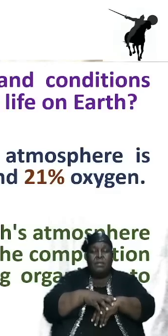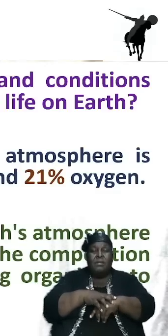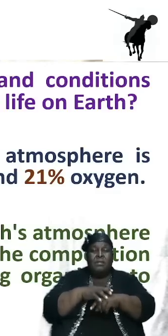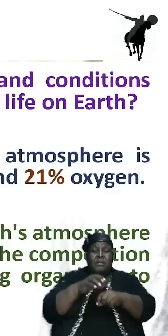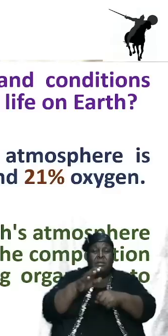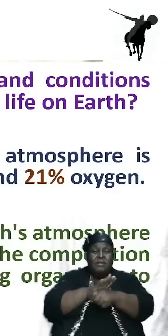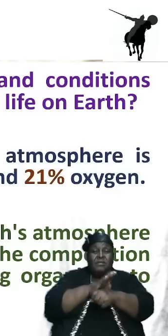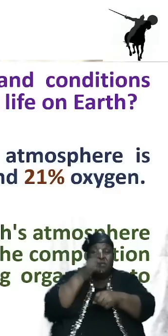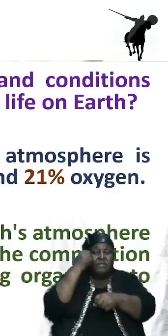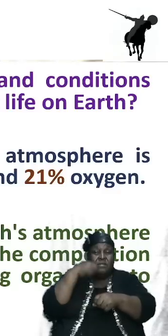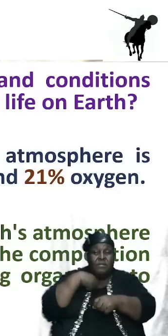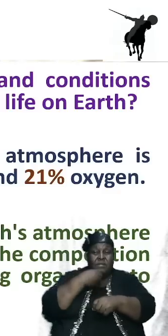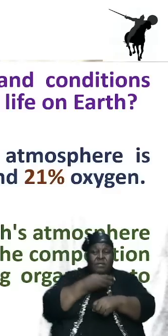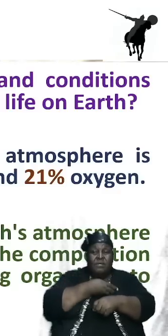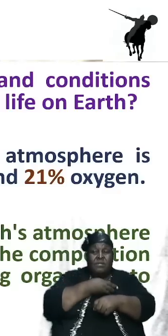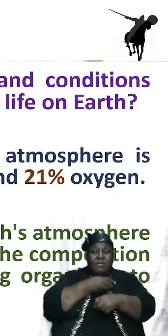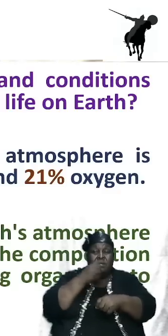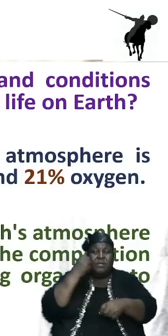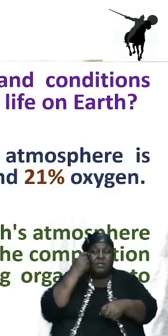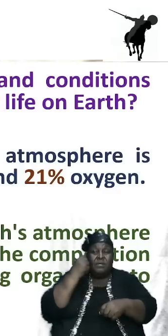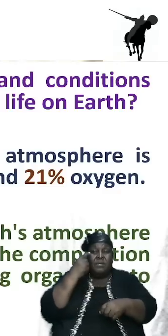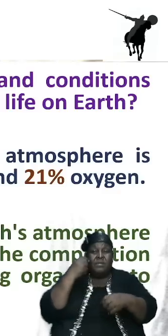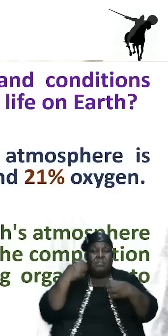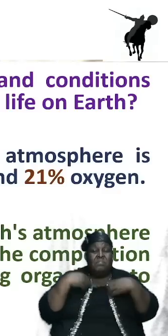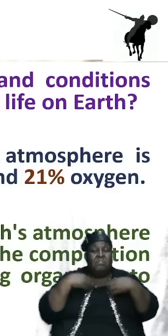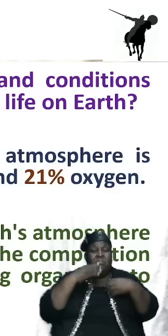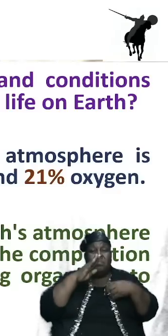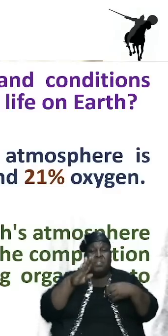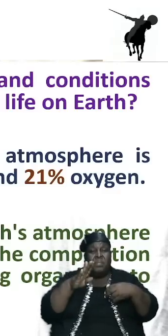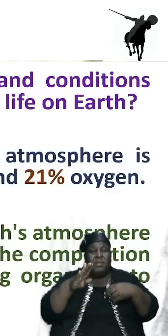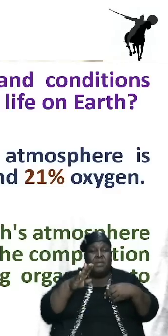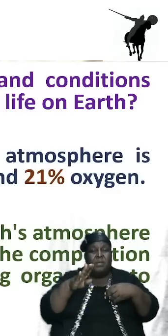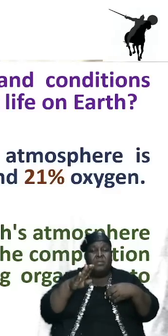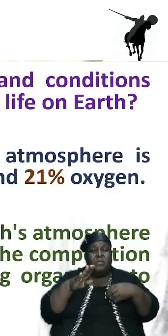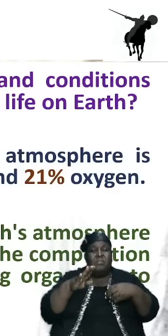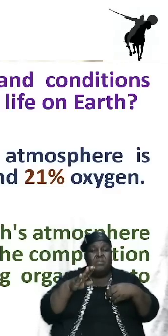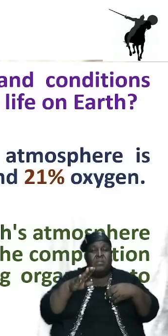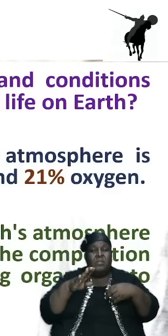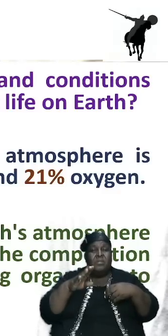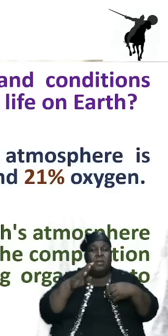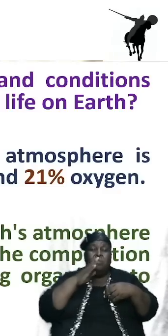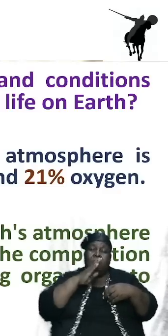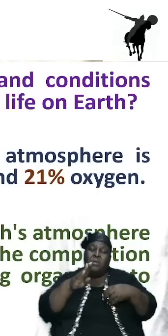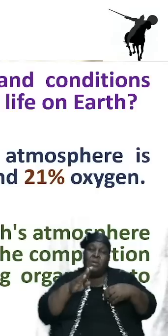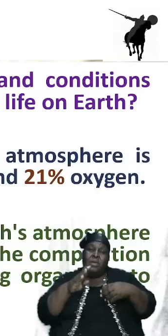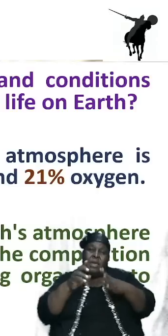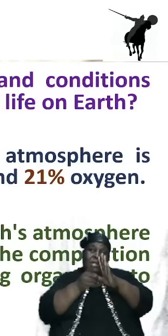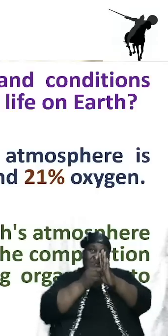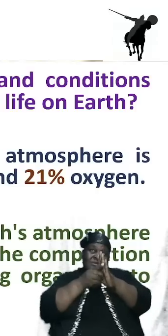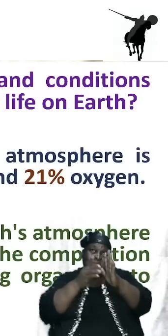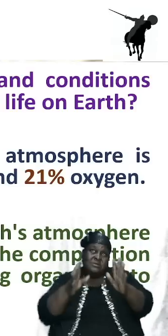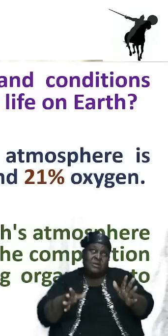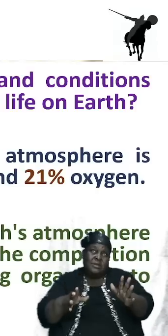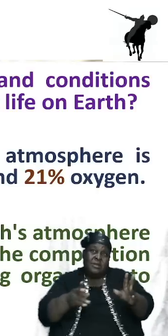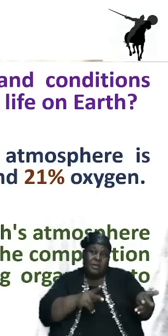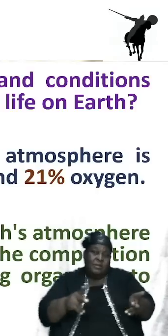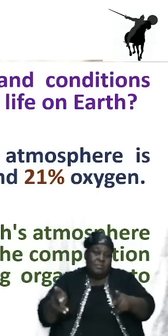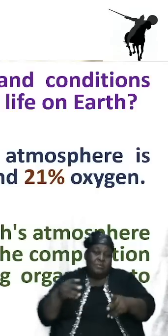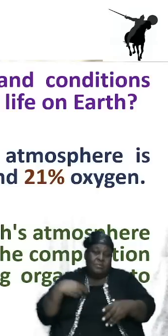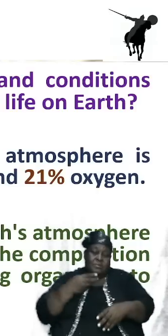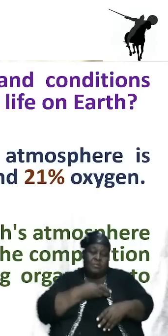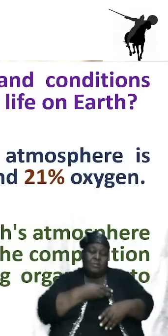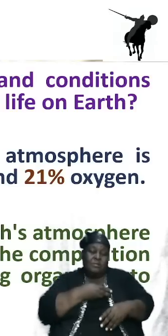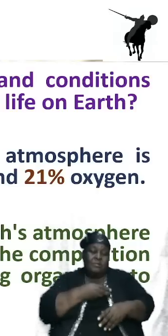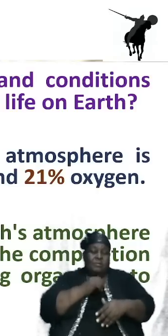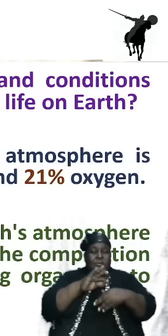understand that, look here, it had to be a designer who created the earth and put us here with all the